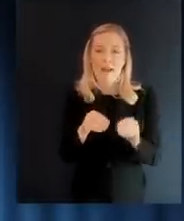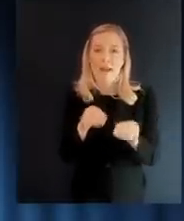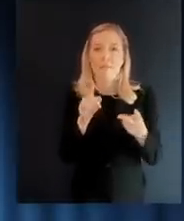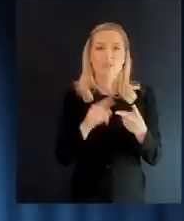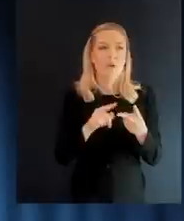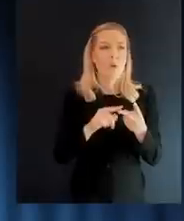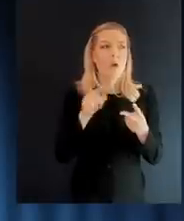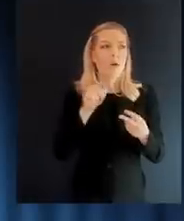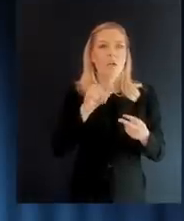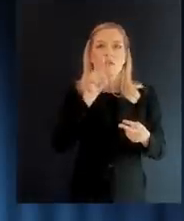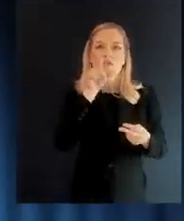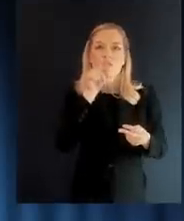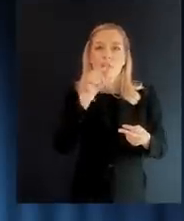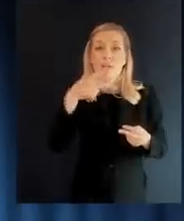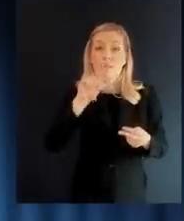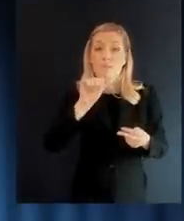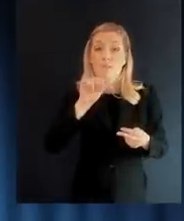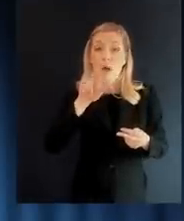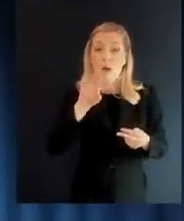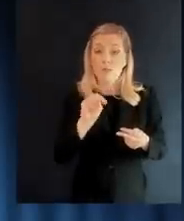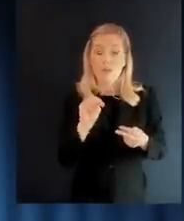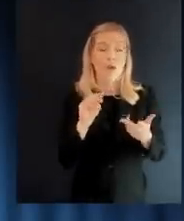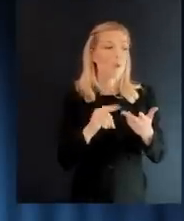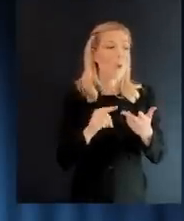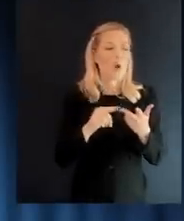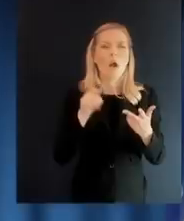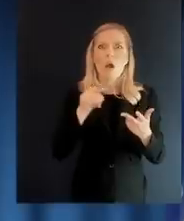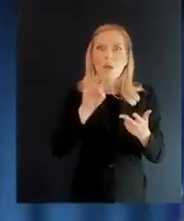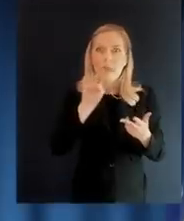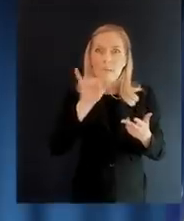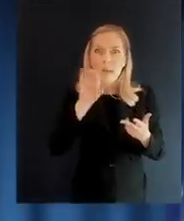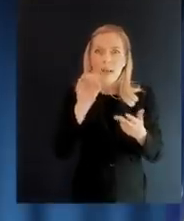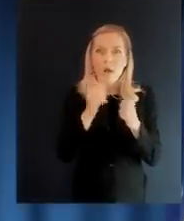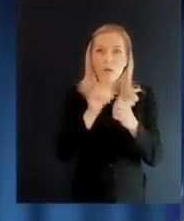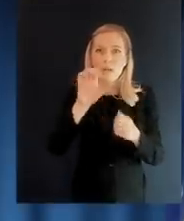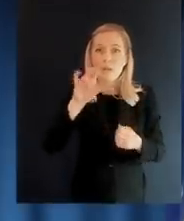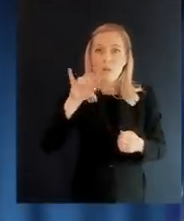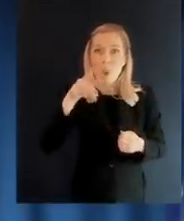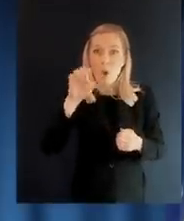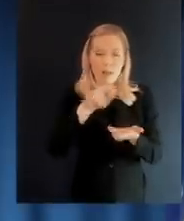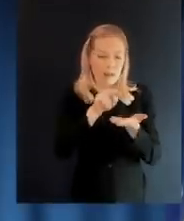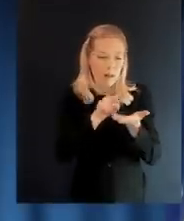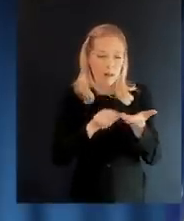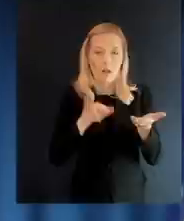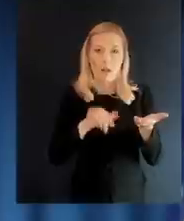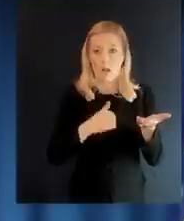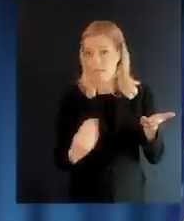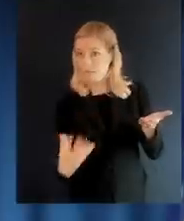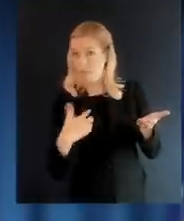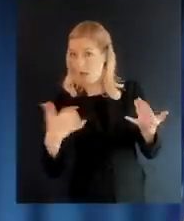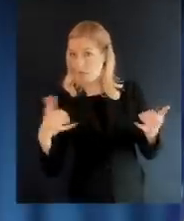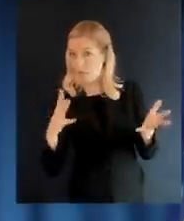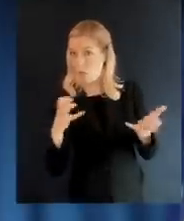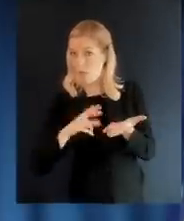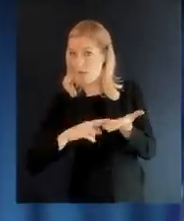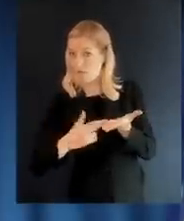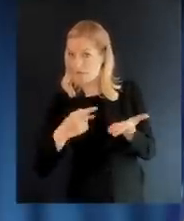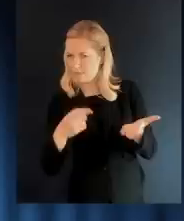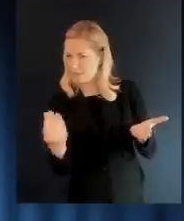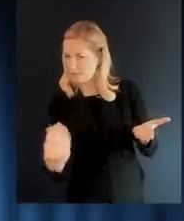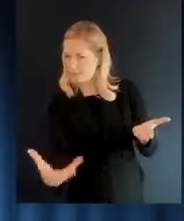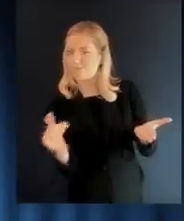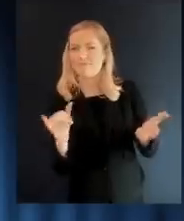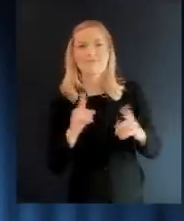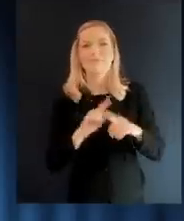recipe for, by the way, if anyone from the cafeteria is watching this. But it is much more than just the sandwiches. It is about the people behind the